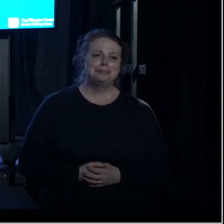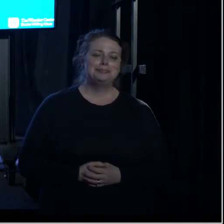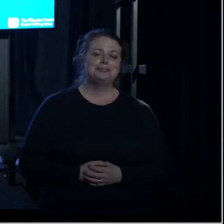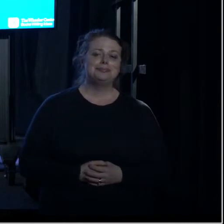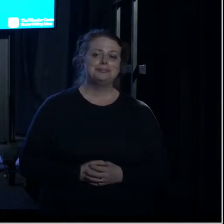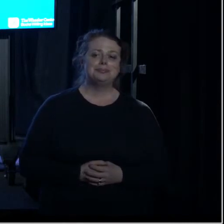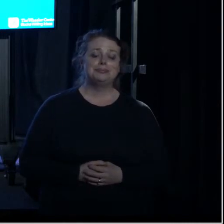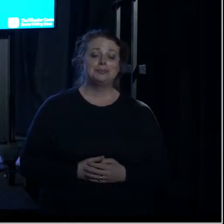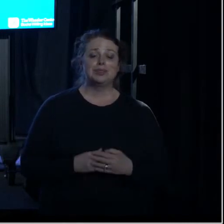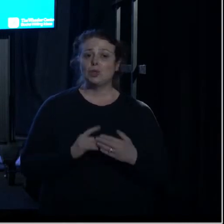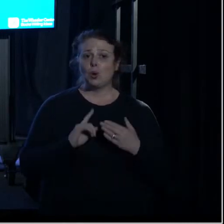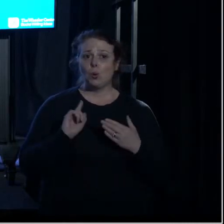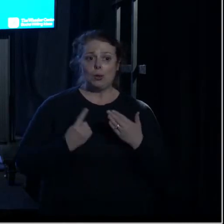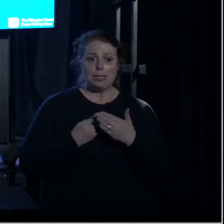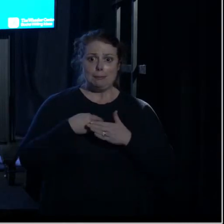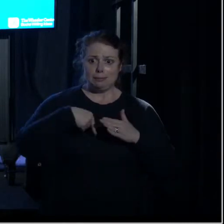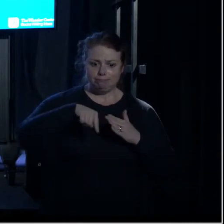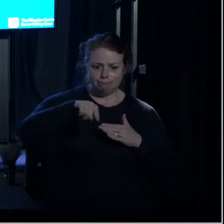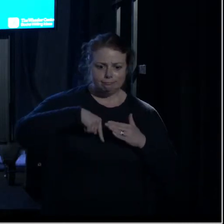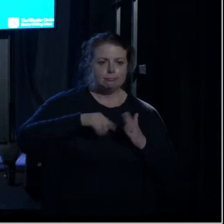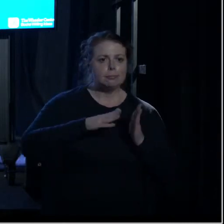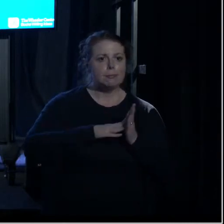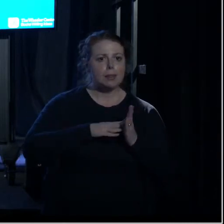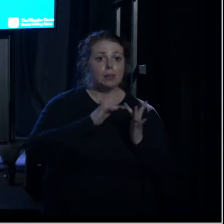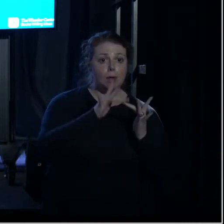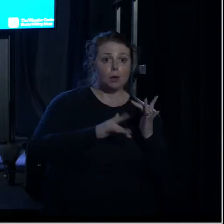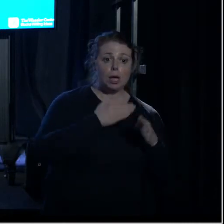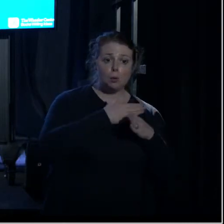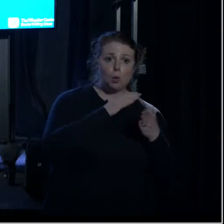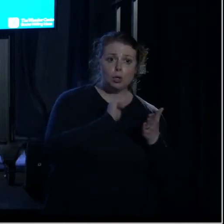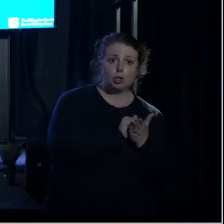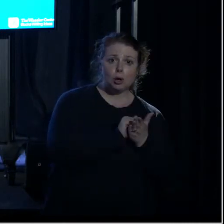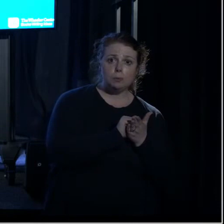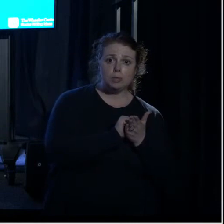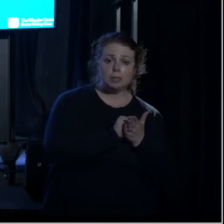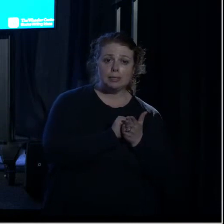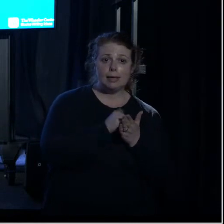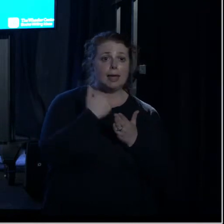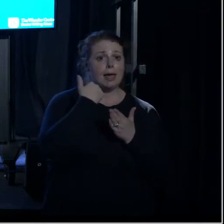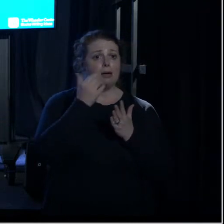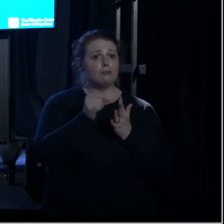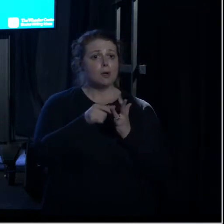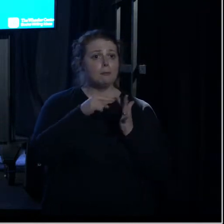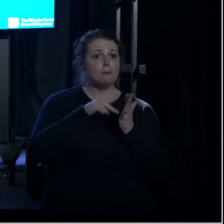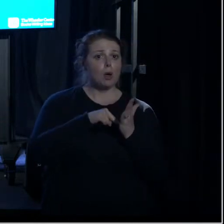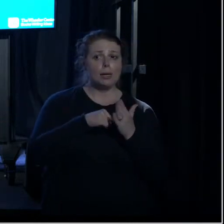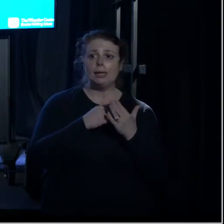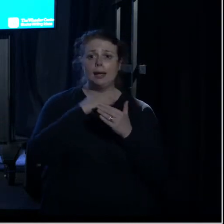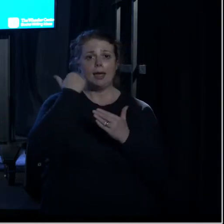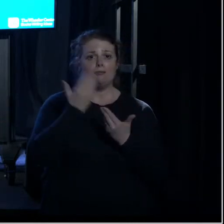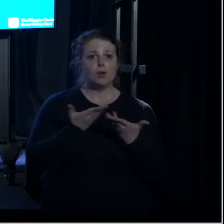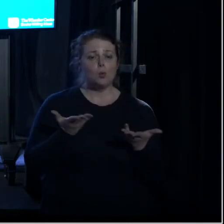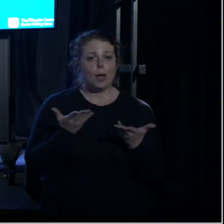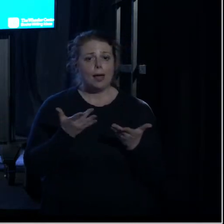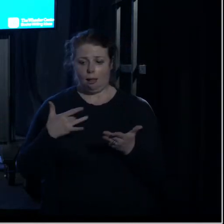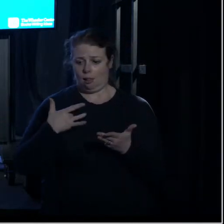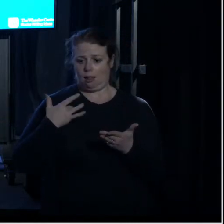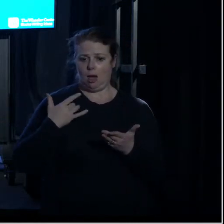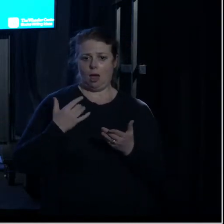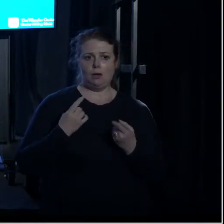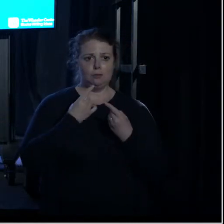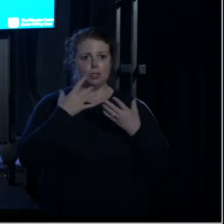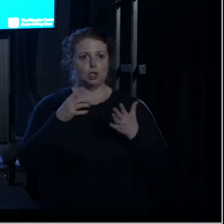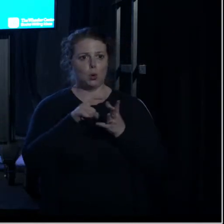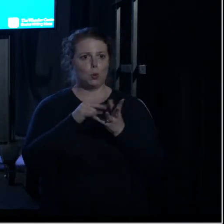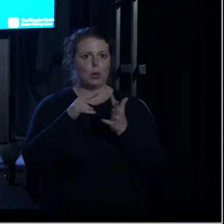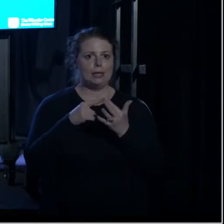So in terms of what's happening this month, there are online workshops for every poet everywhere, live and online showcases that bring you a host of